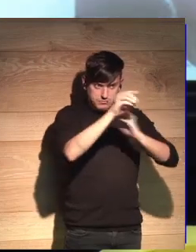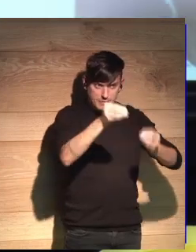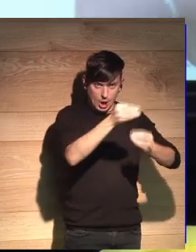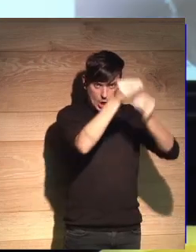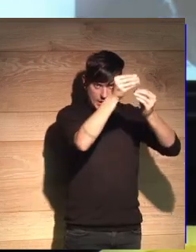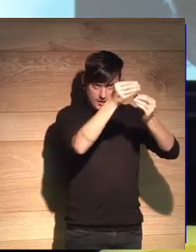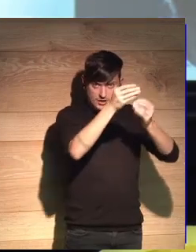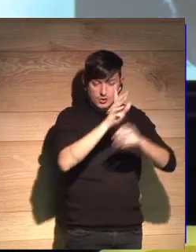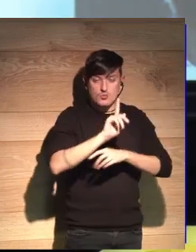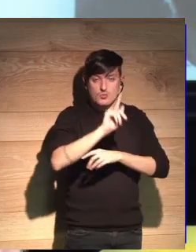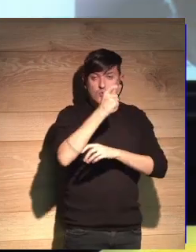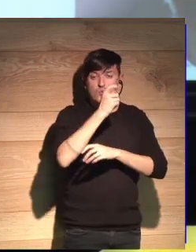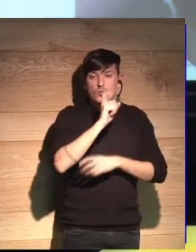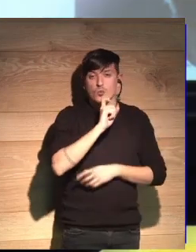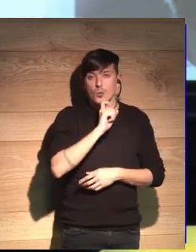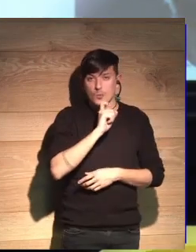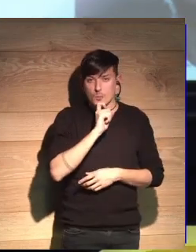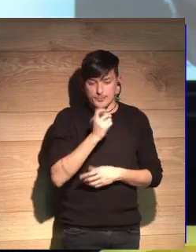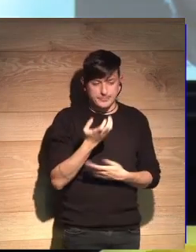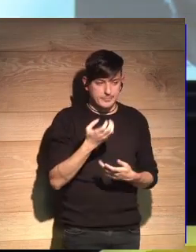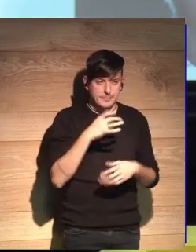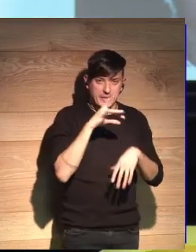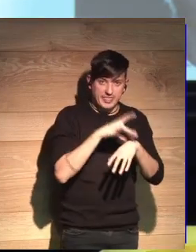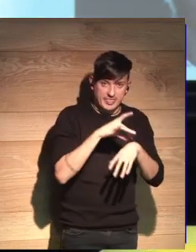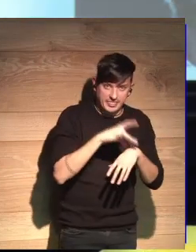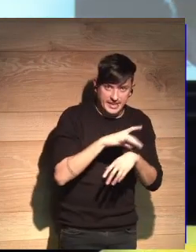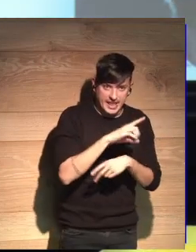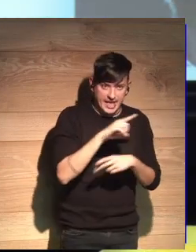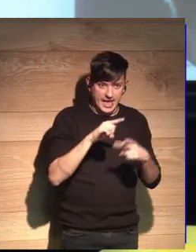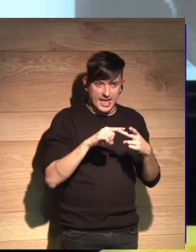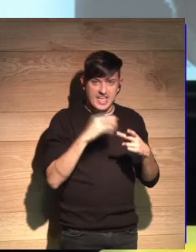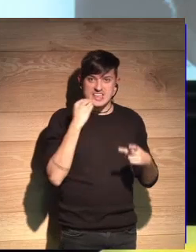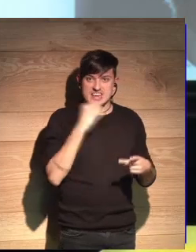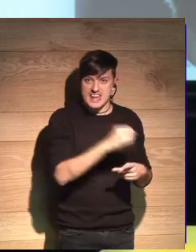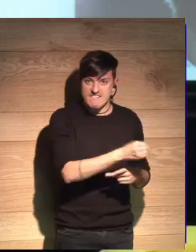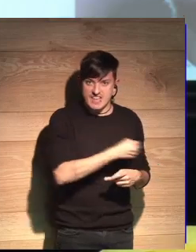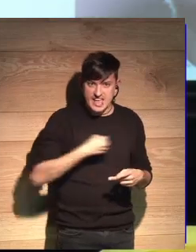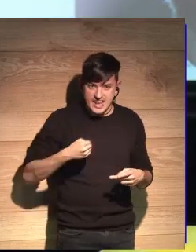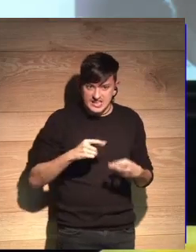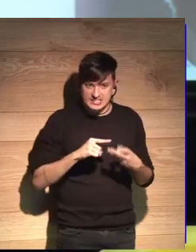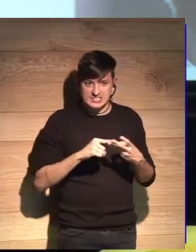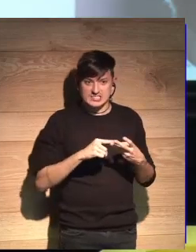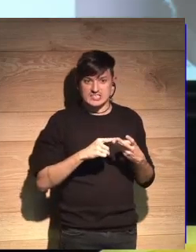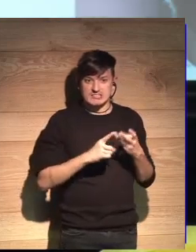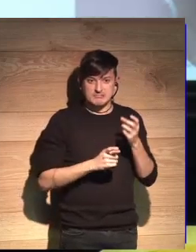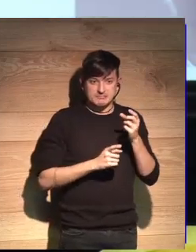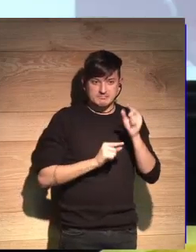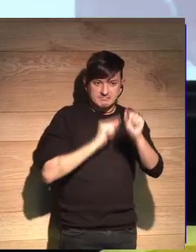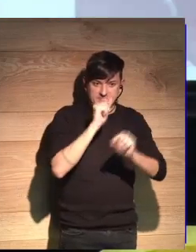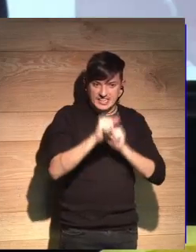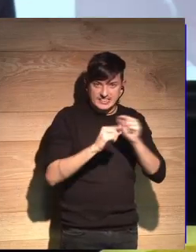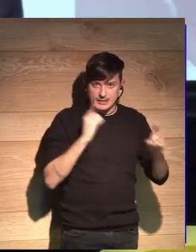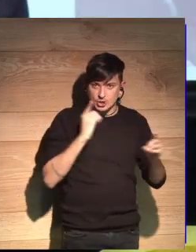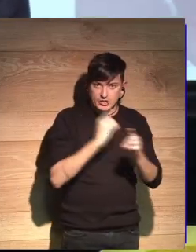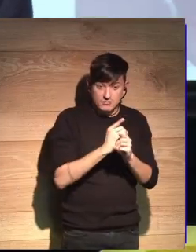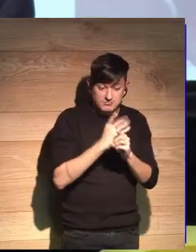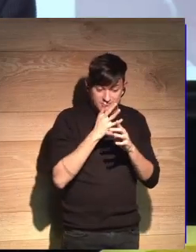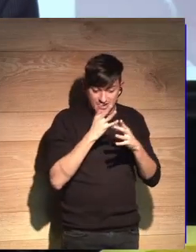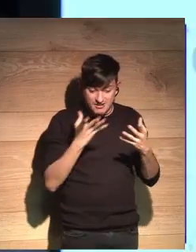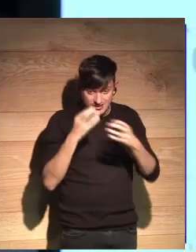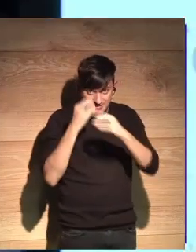refrigerators, vaccines, antibiotics. And now in the lab, people are working on other ways that actually intervene directly in the aging